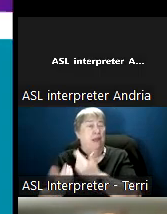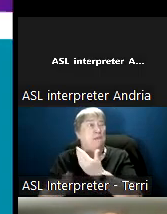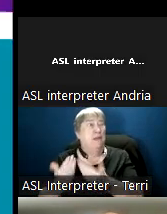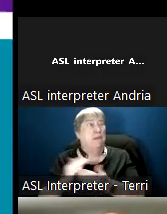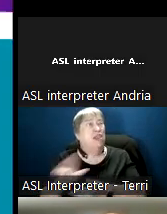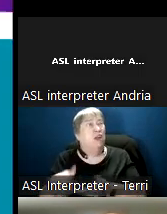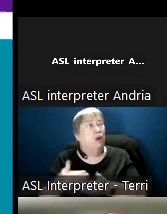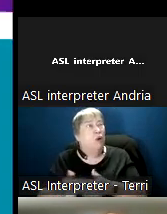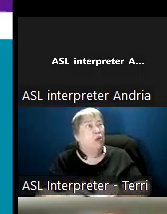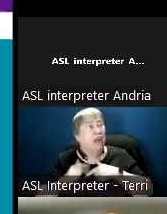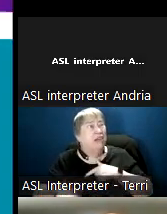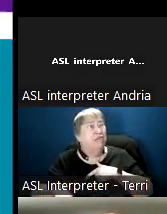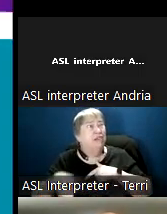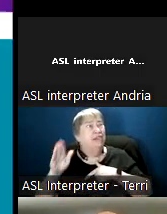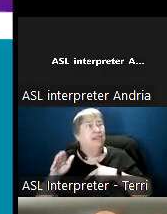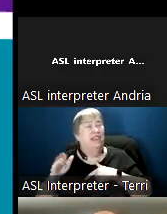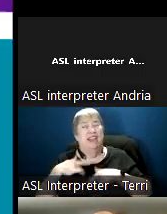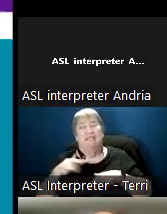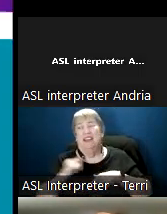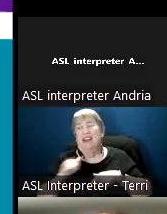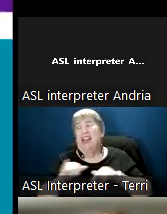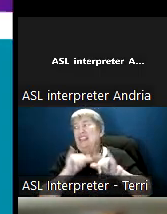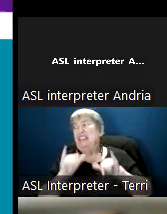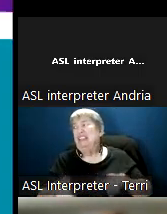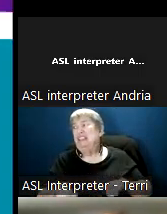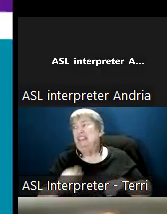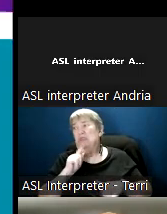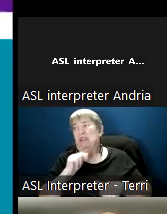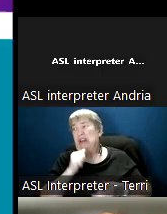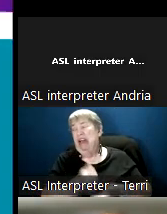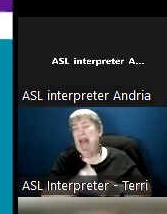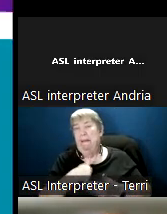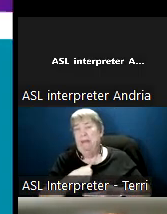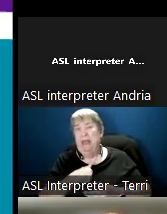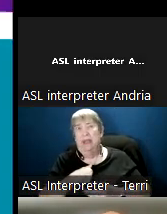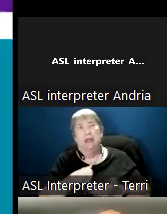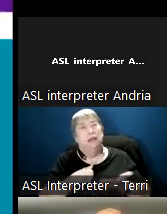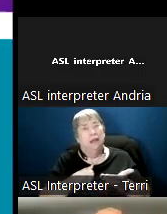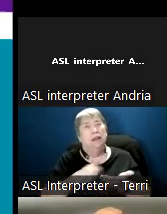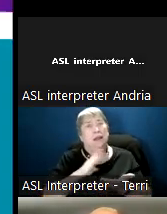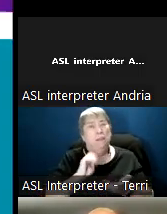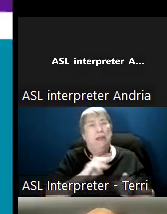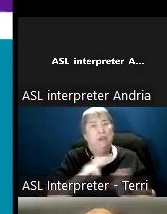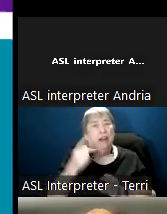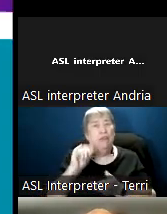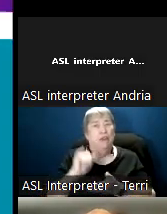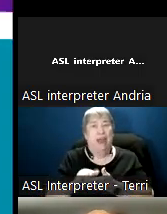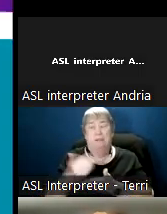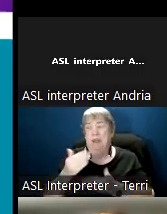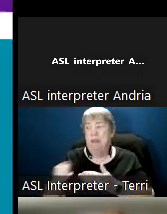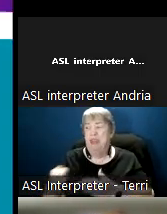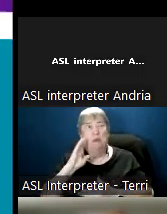they may blame you, right? So be prepared for that, for any reaction from anger to